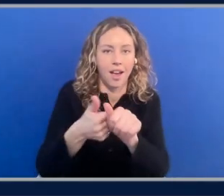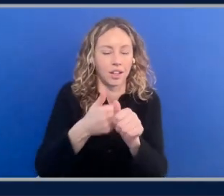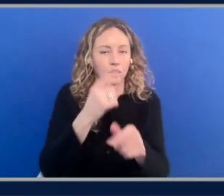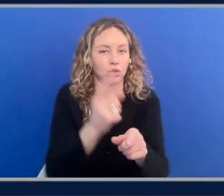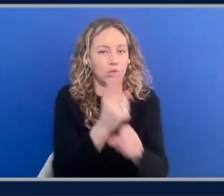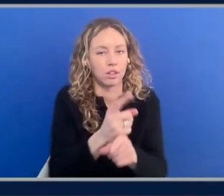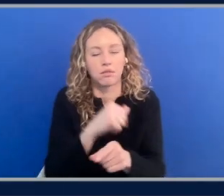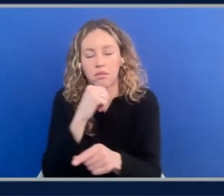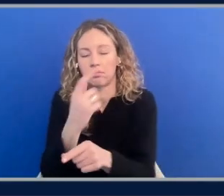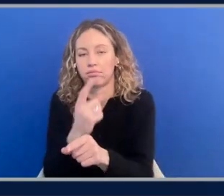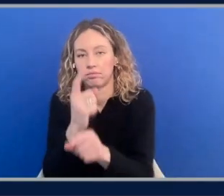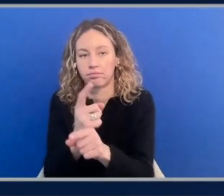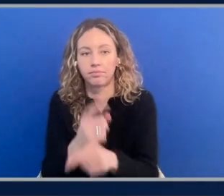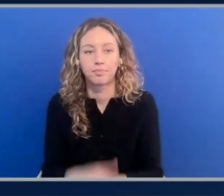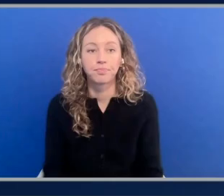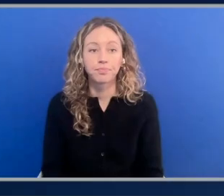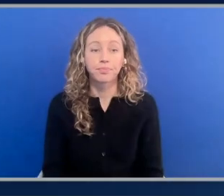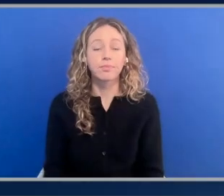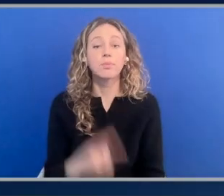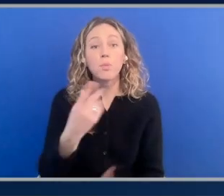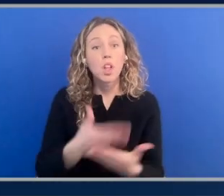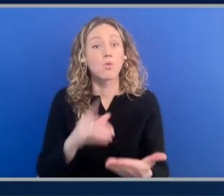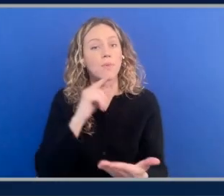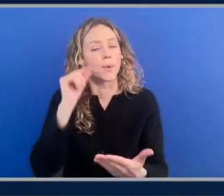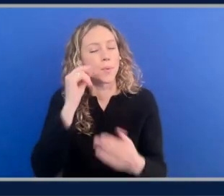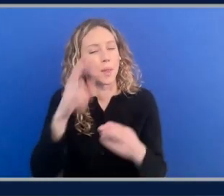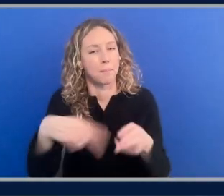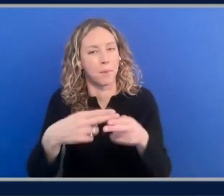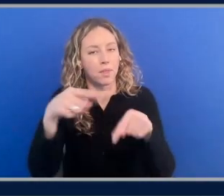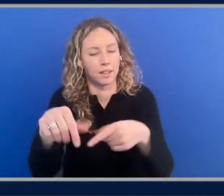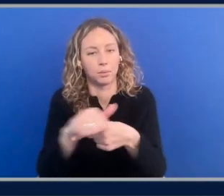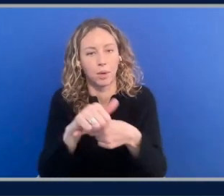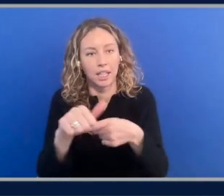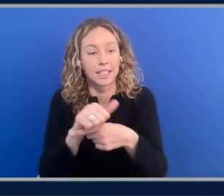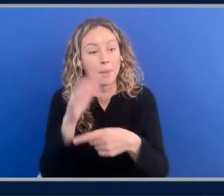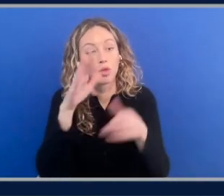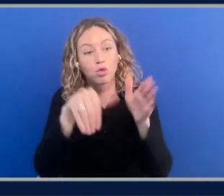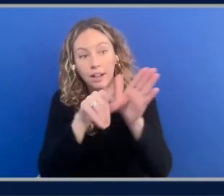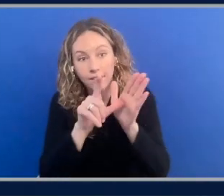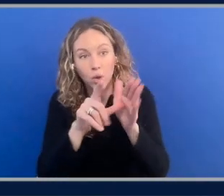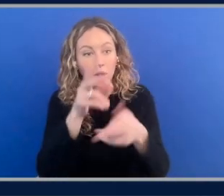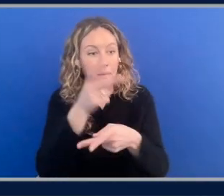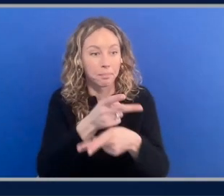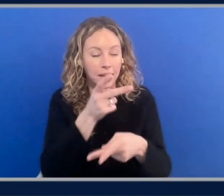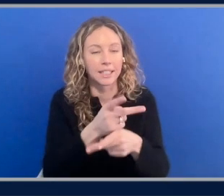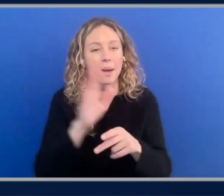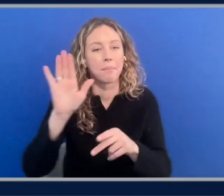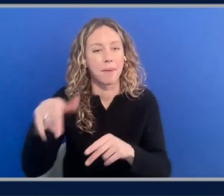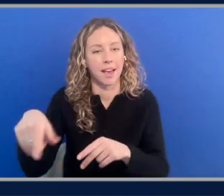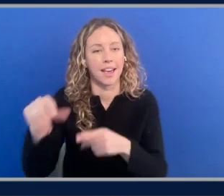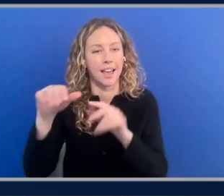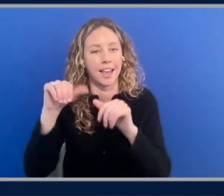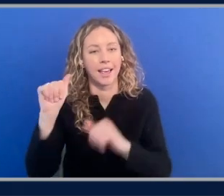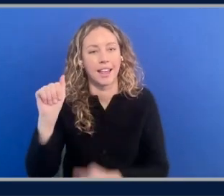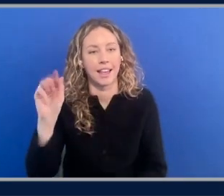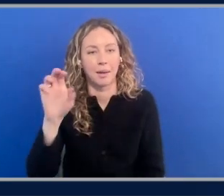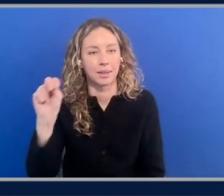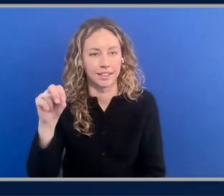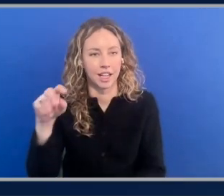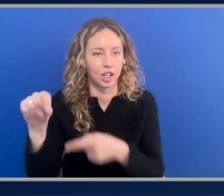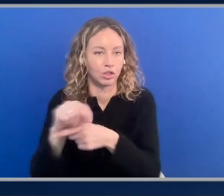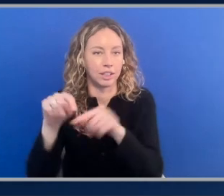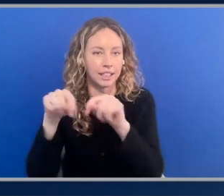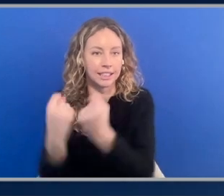these particular practice question set is that these have been reviewed and maintained by the AWS training and certification team. So they're all held to the same